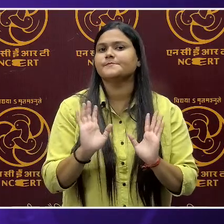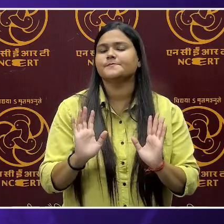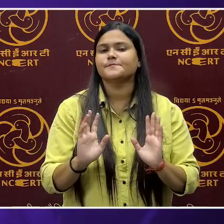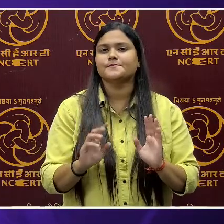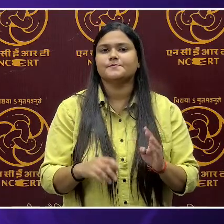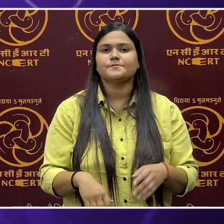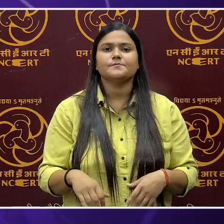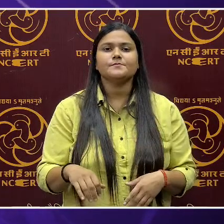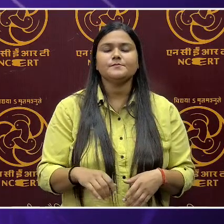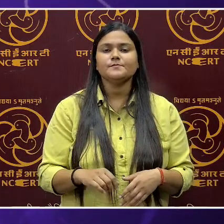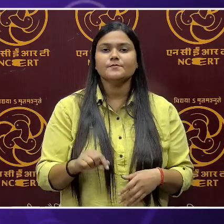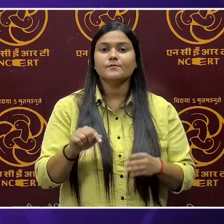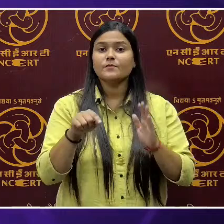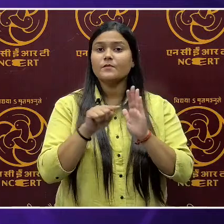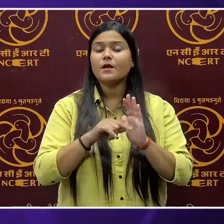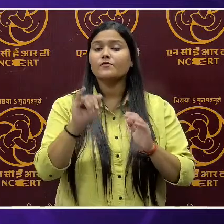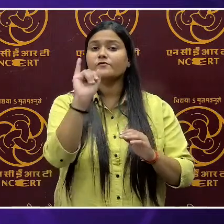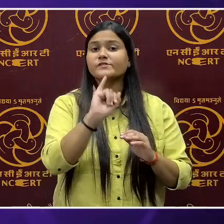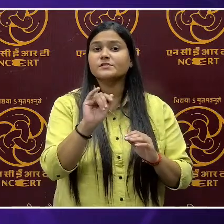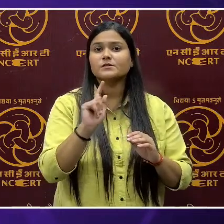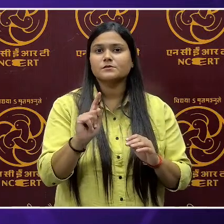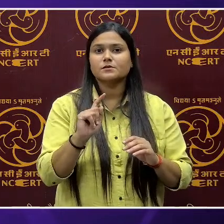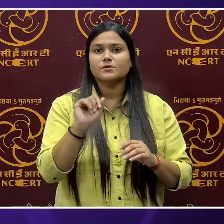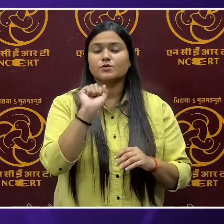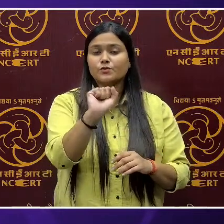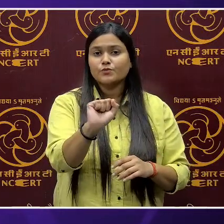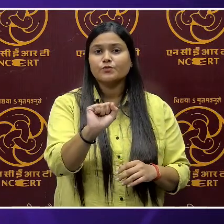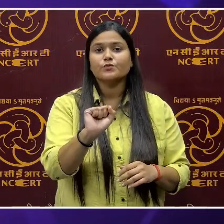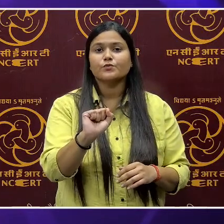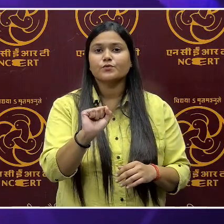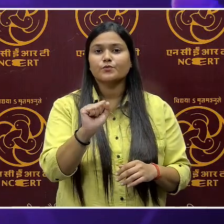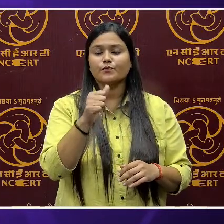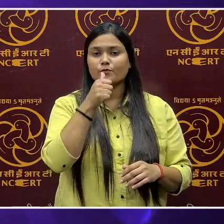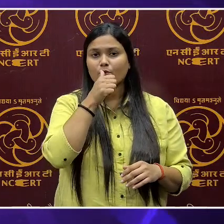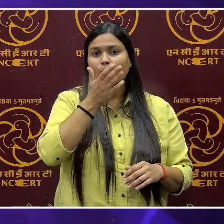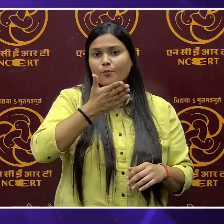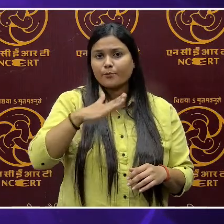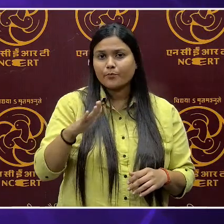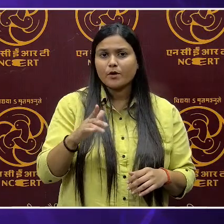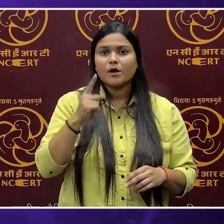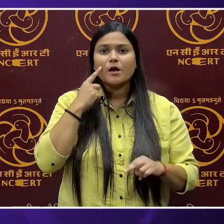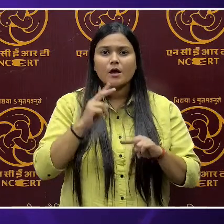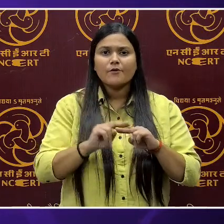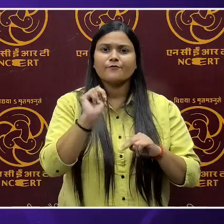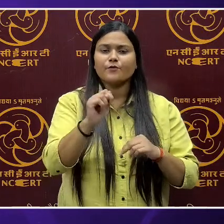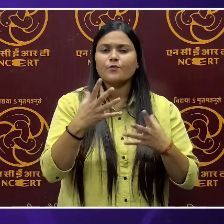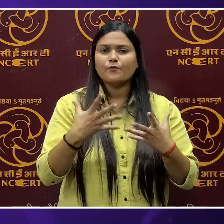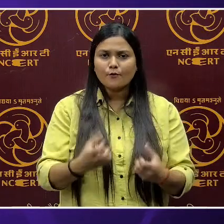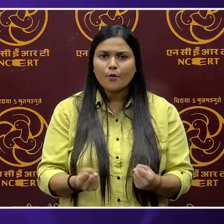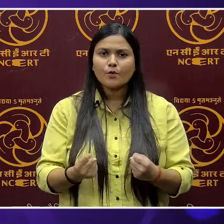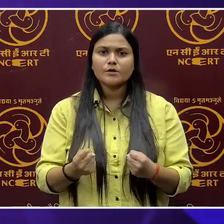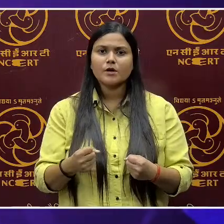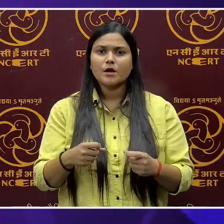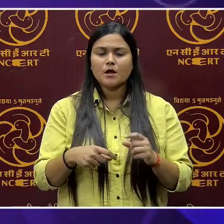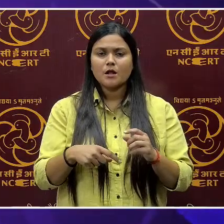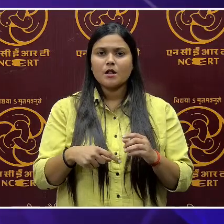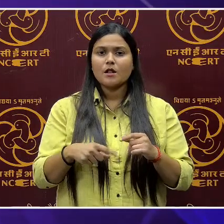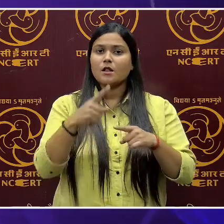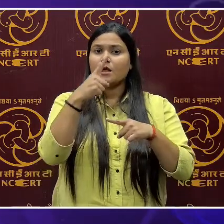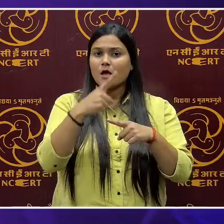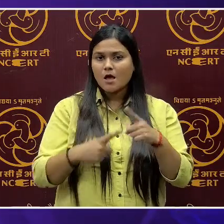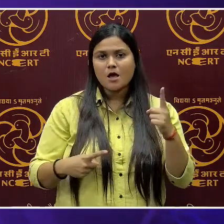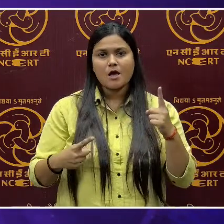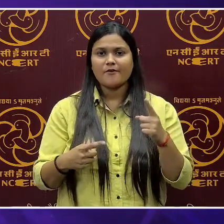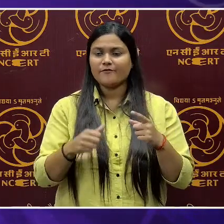Step 6 is monitor your water usage. If you want to drink half a glass of water, take only half